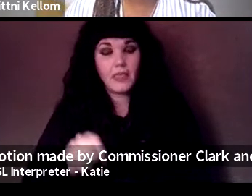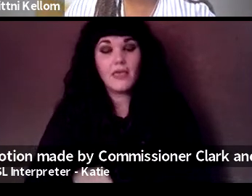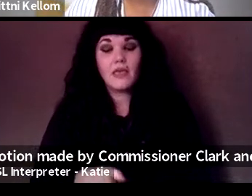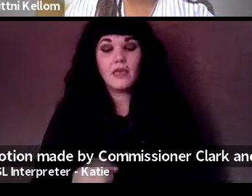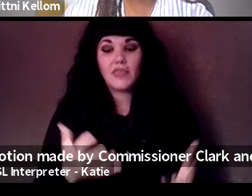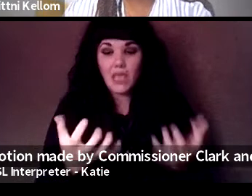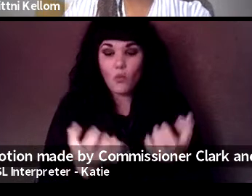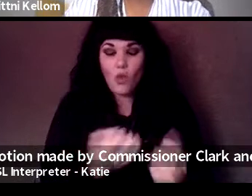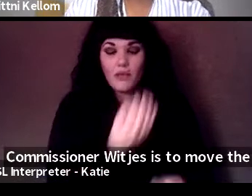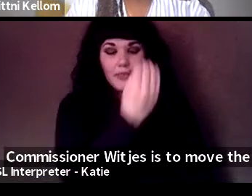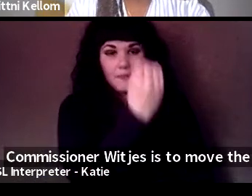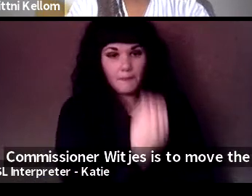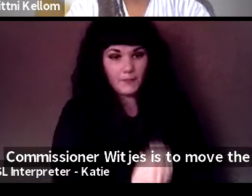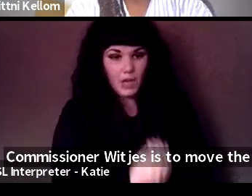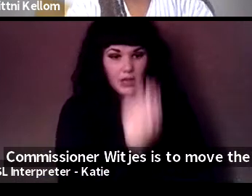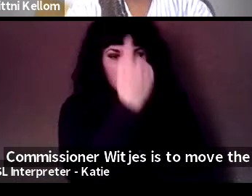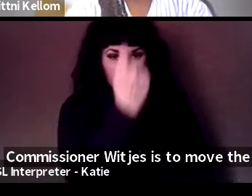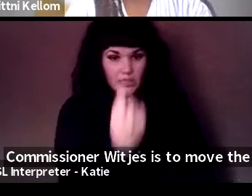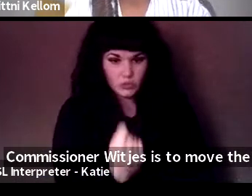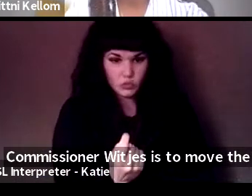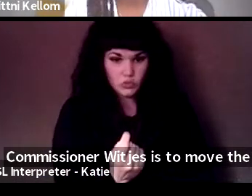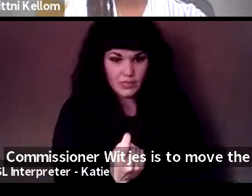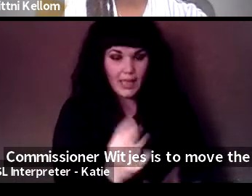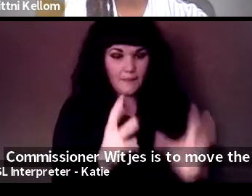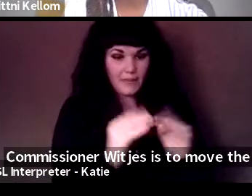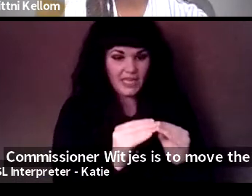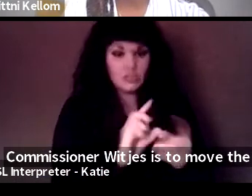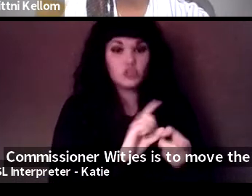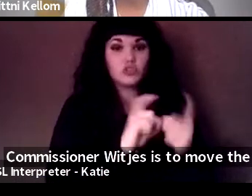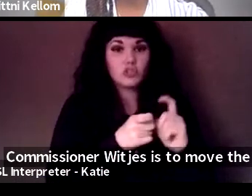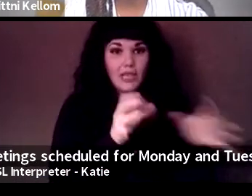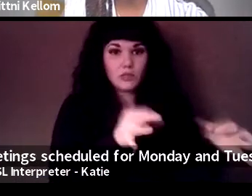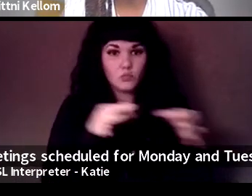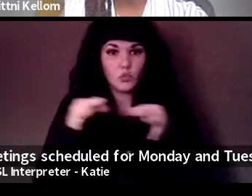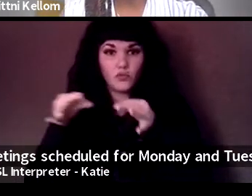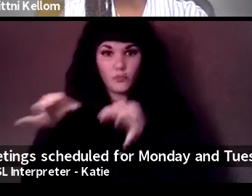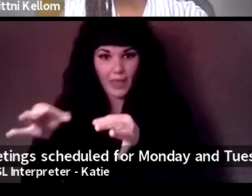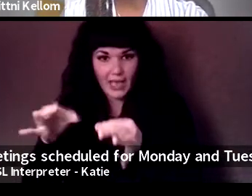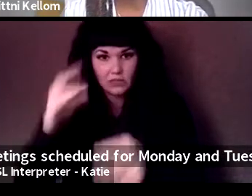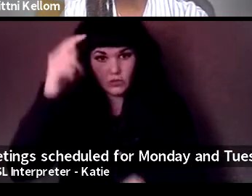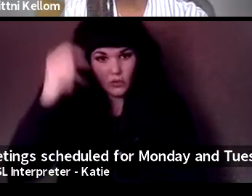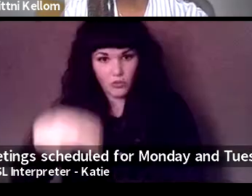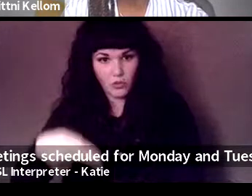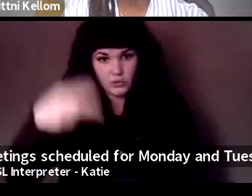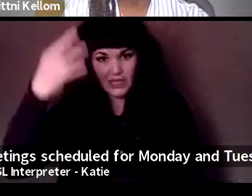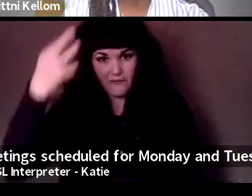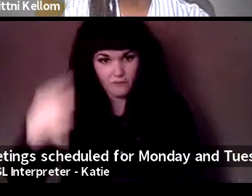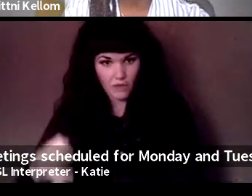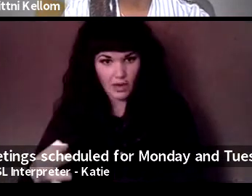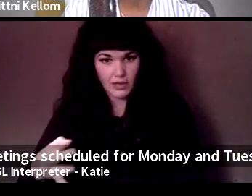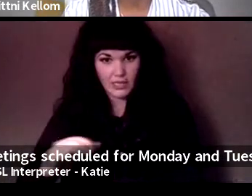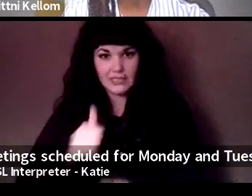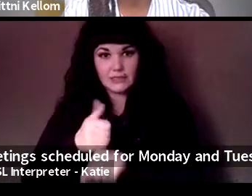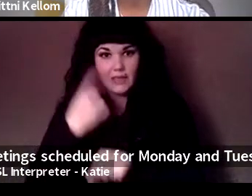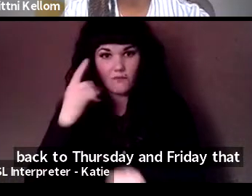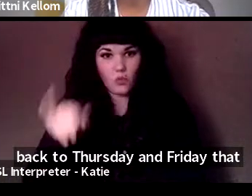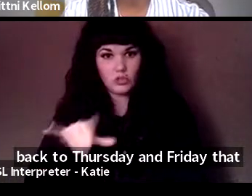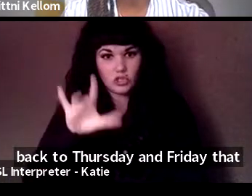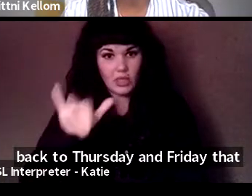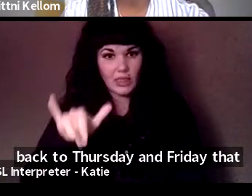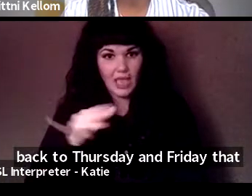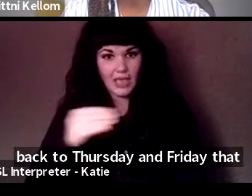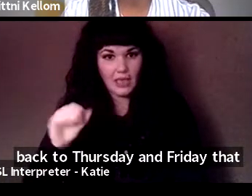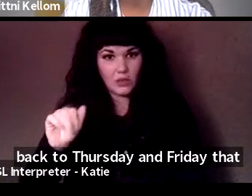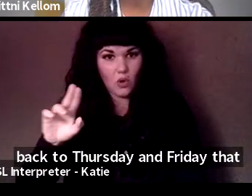Tuesday back to Thursday and Friday from that occur in July and August. More specifically, the week